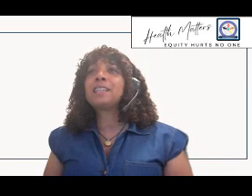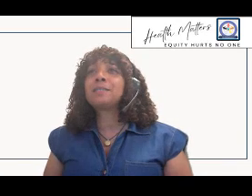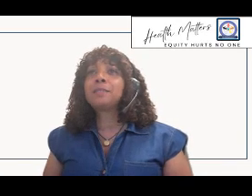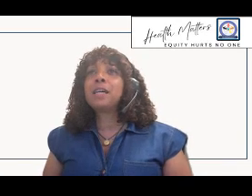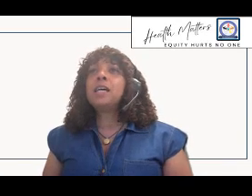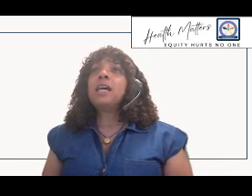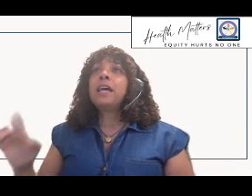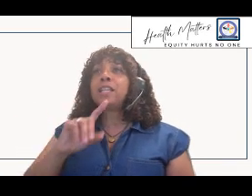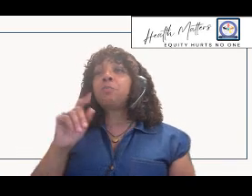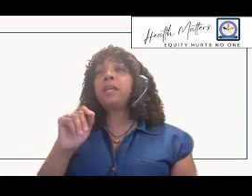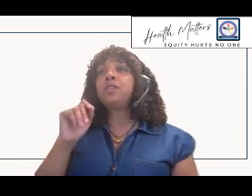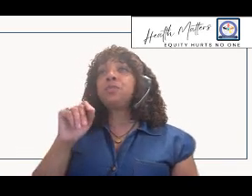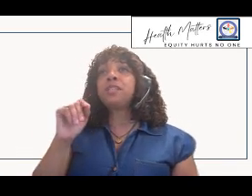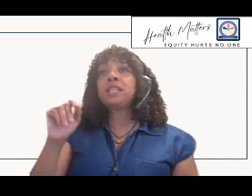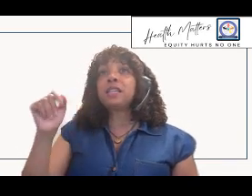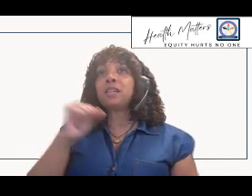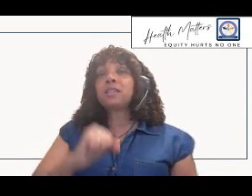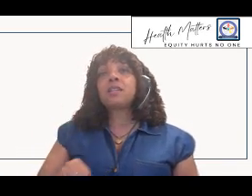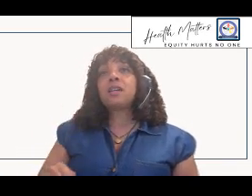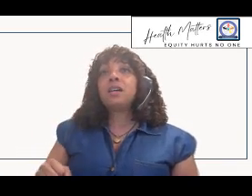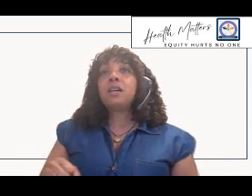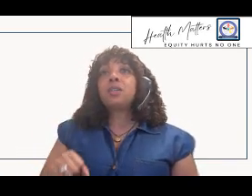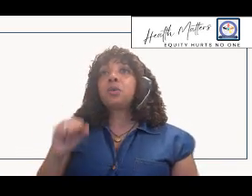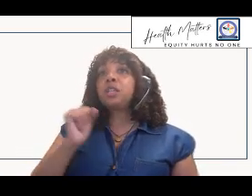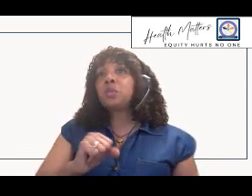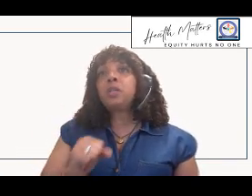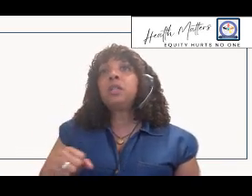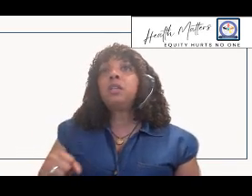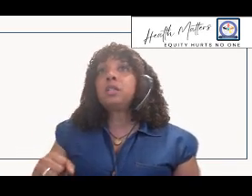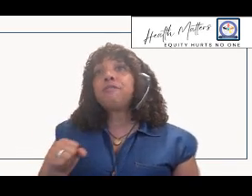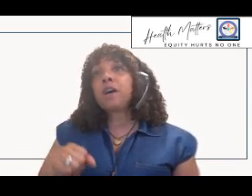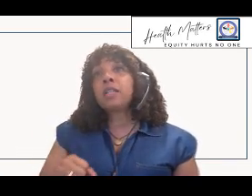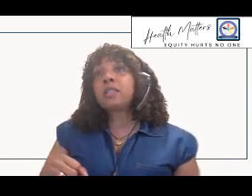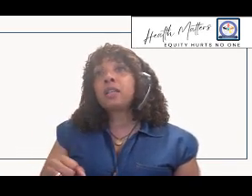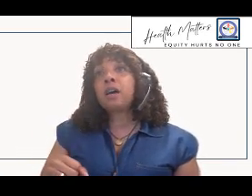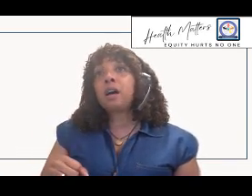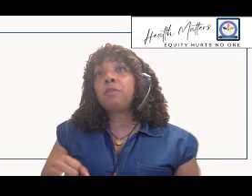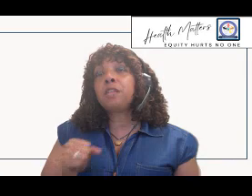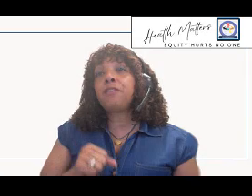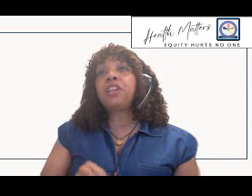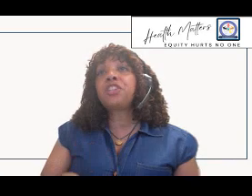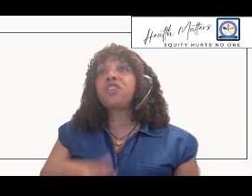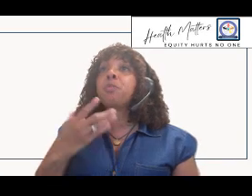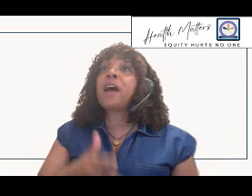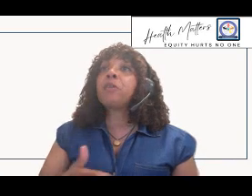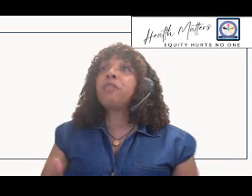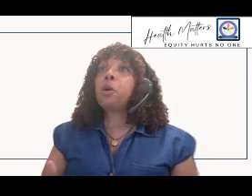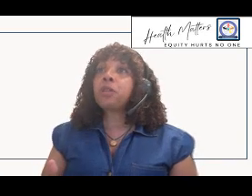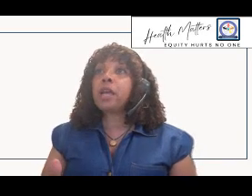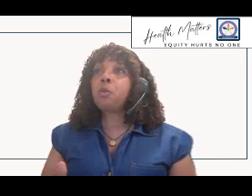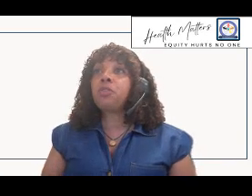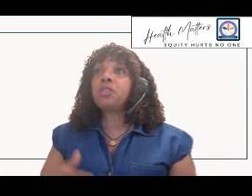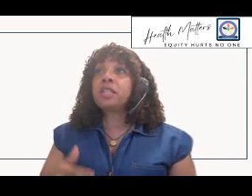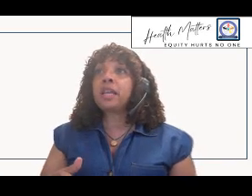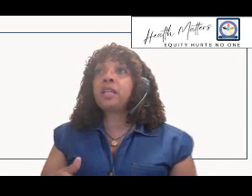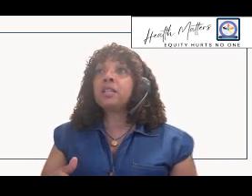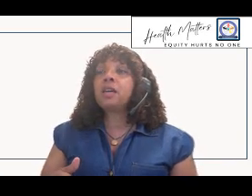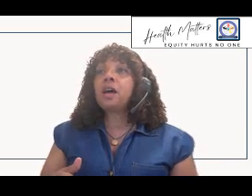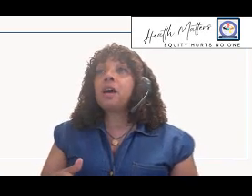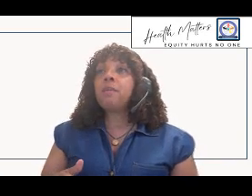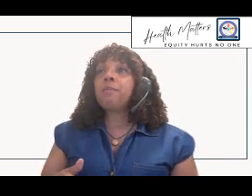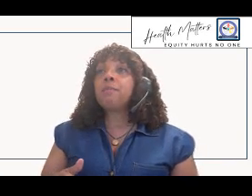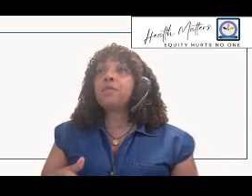next slide. SB 266. So this one defines the definition of provider of healthcare within the